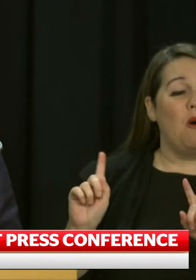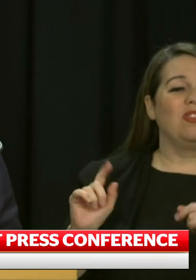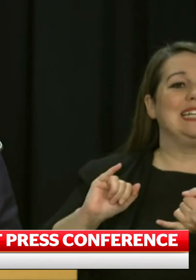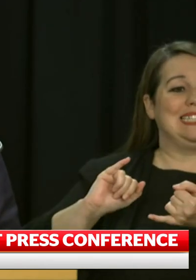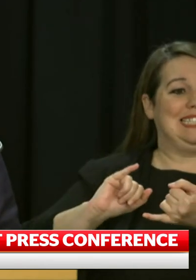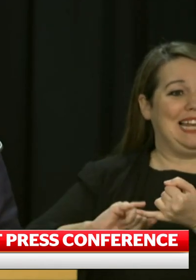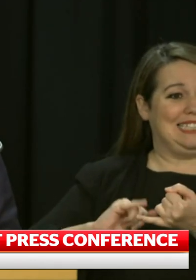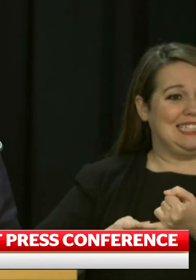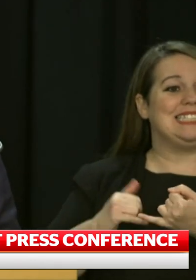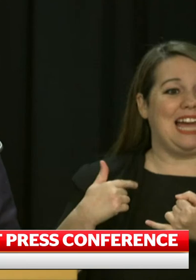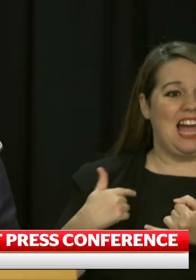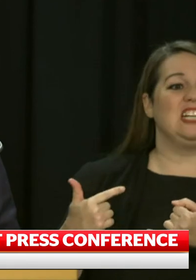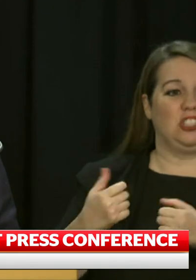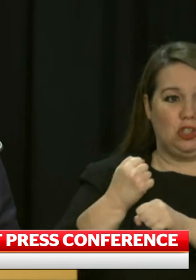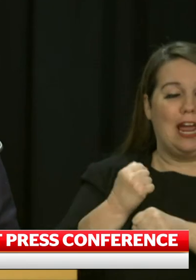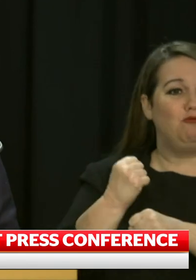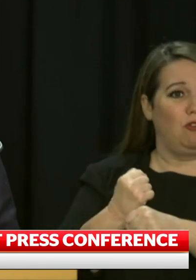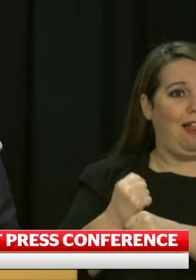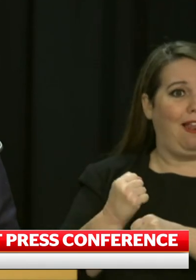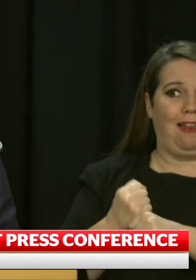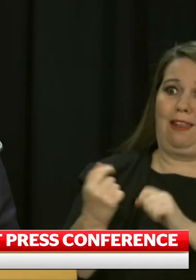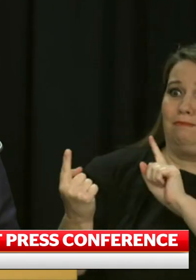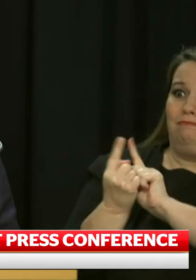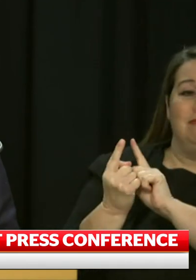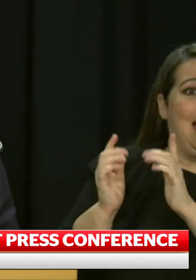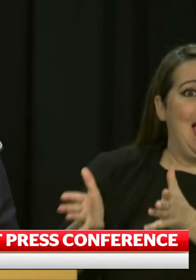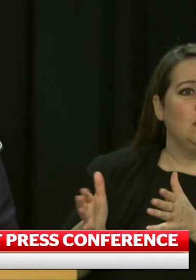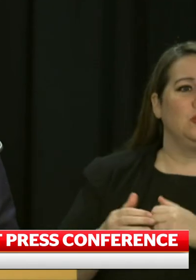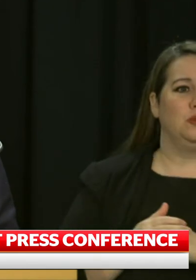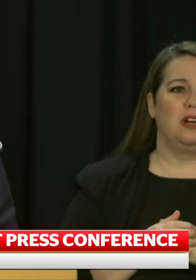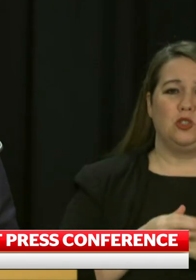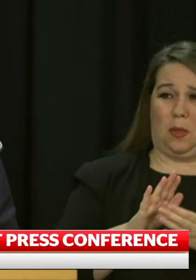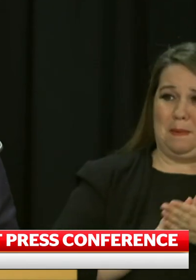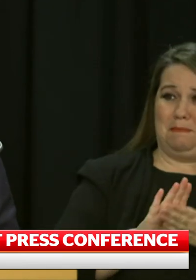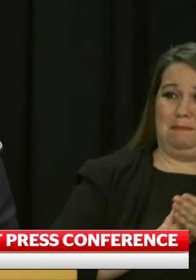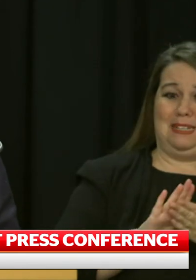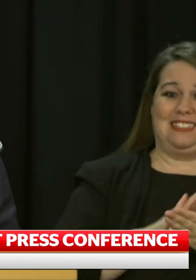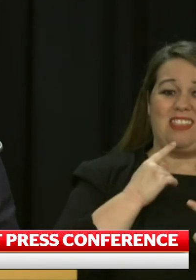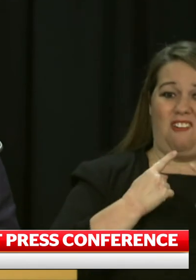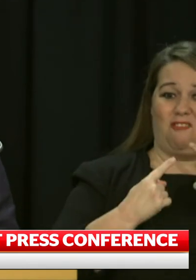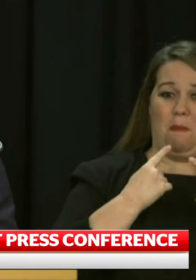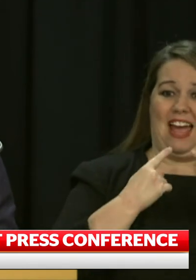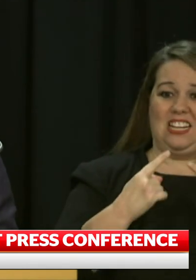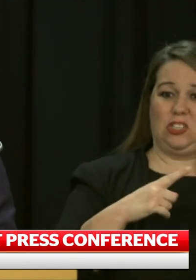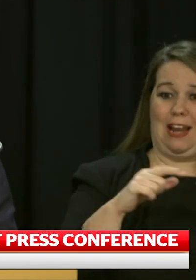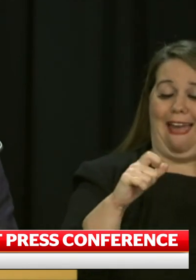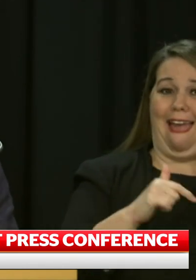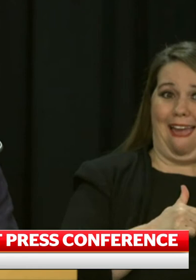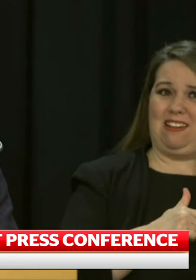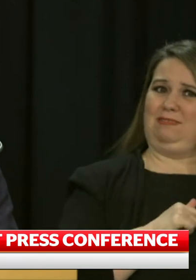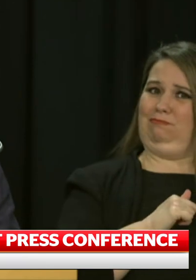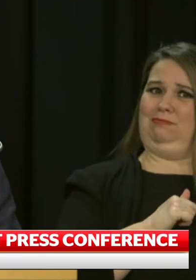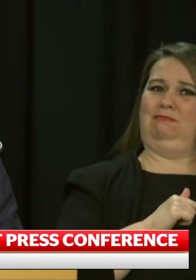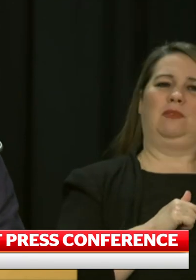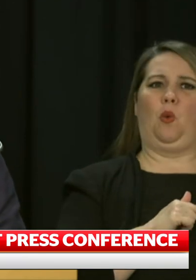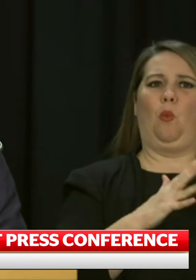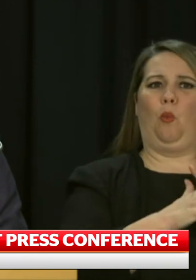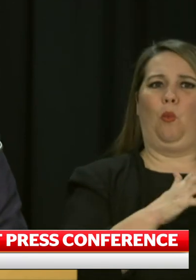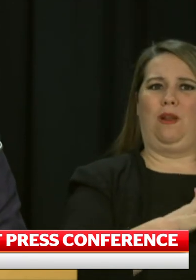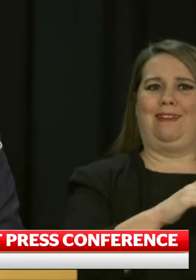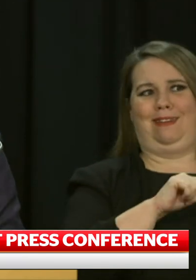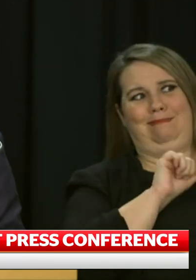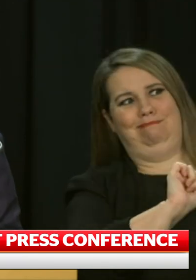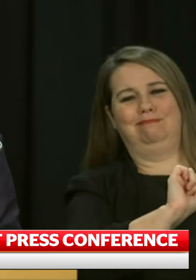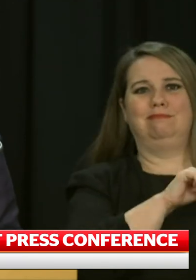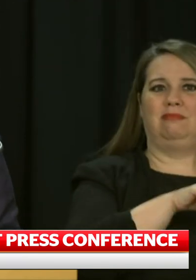perhaps a disregard of the Official Information Act itself. Look, ultimately, the Ombudsman